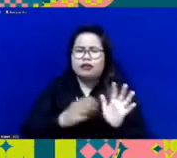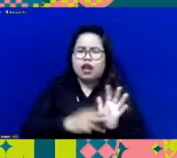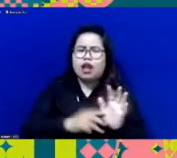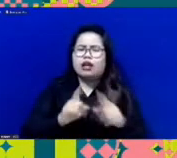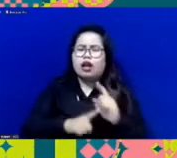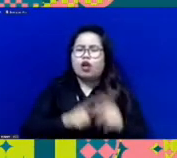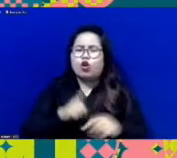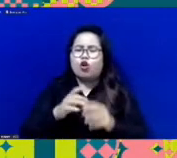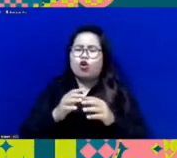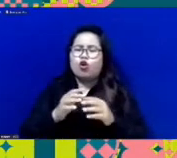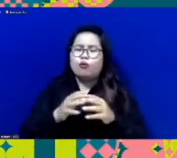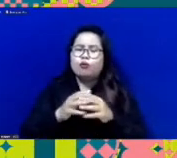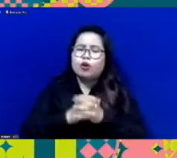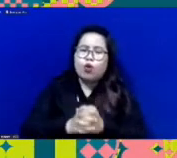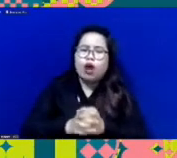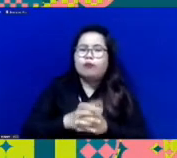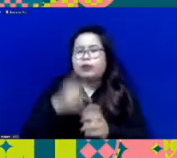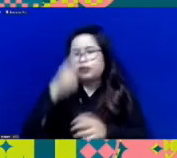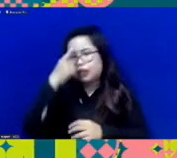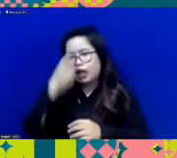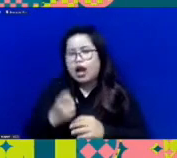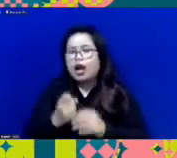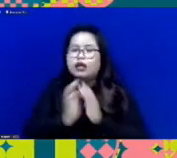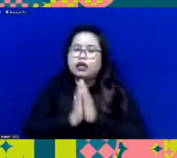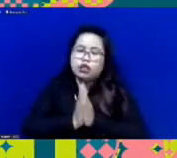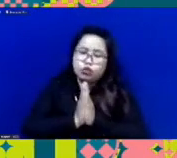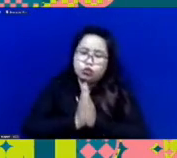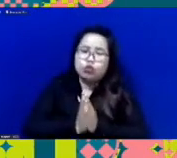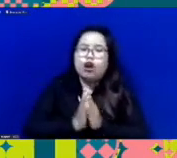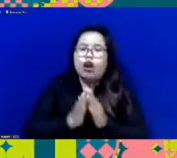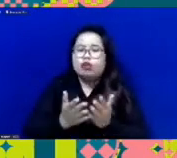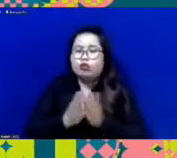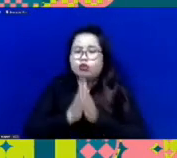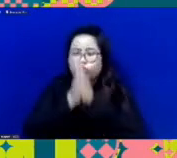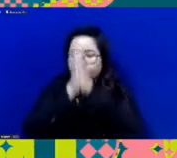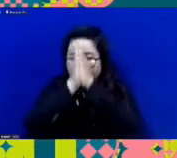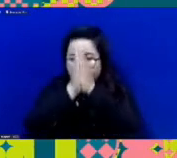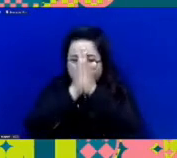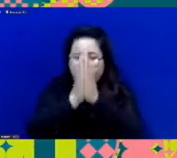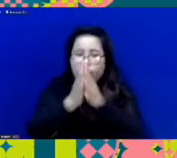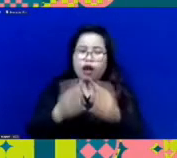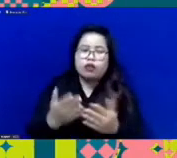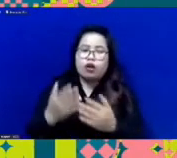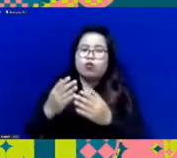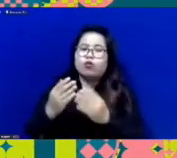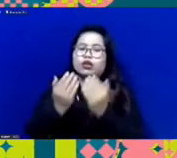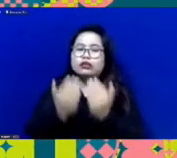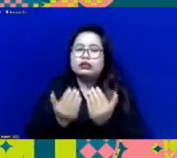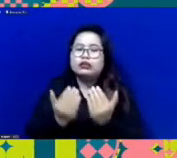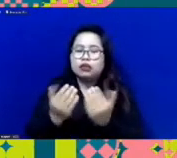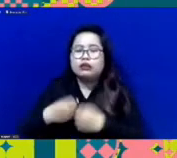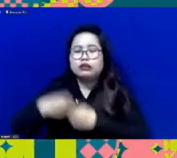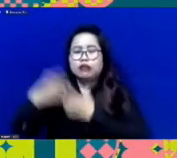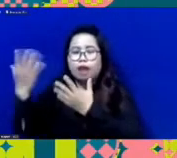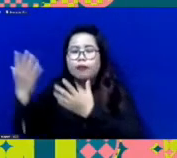universal energy, and you're all hoping that actually this humanity that Baba is speaking about